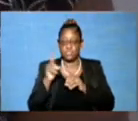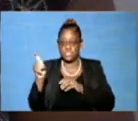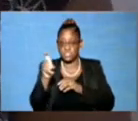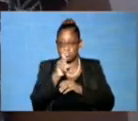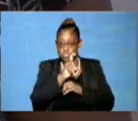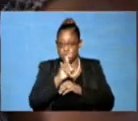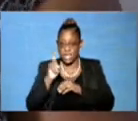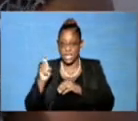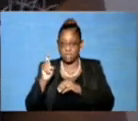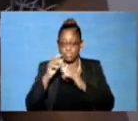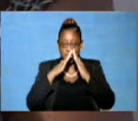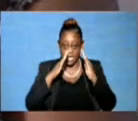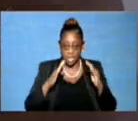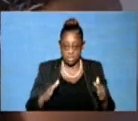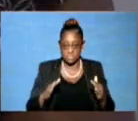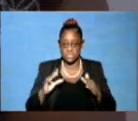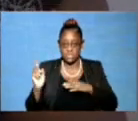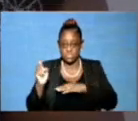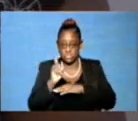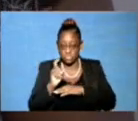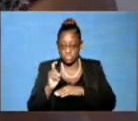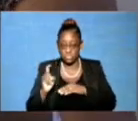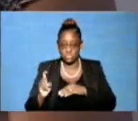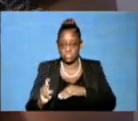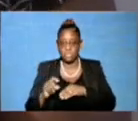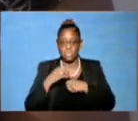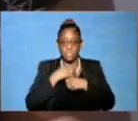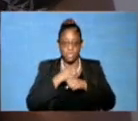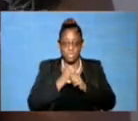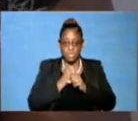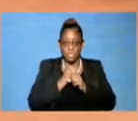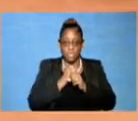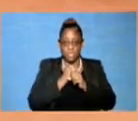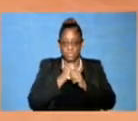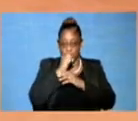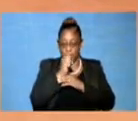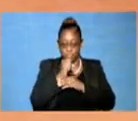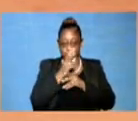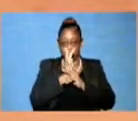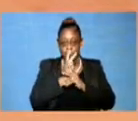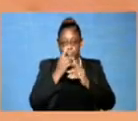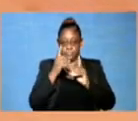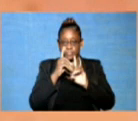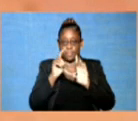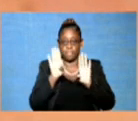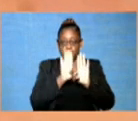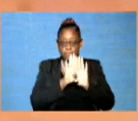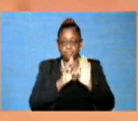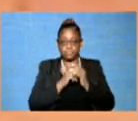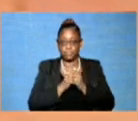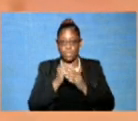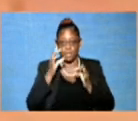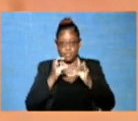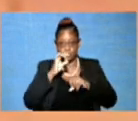out areas, making sure that we have screens in our homes and keeping doors closed. Officials have warned that if bitten by a mosquito,